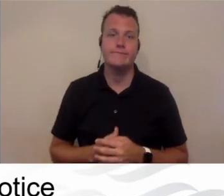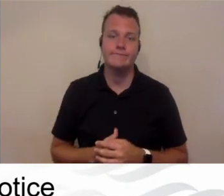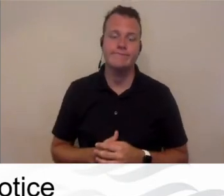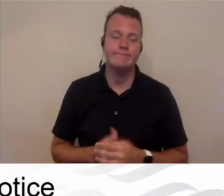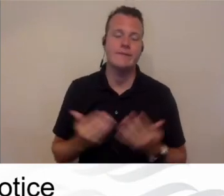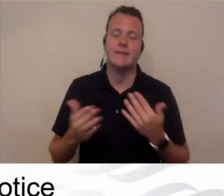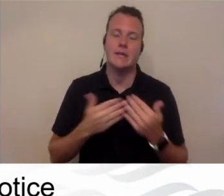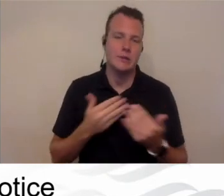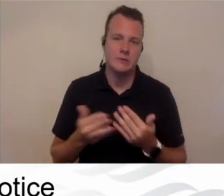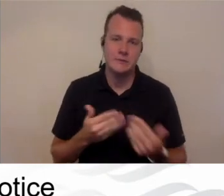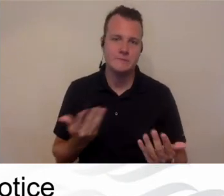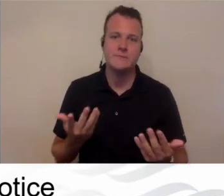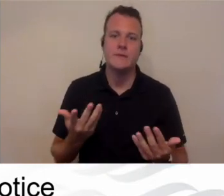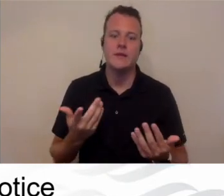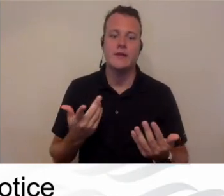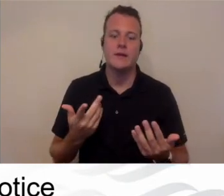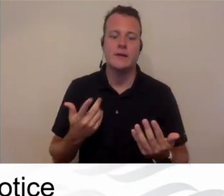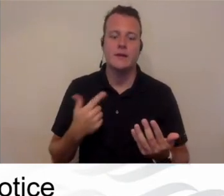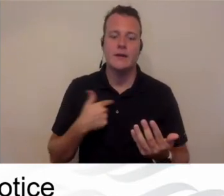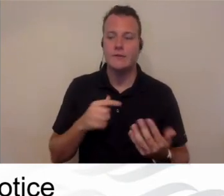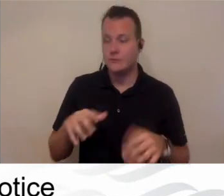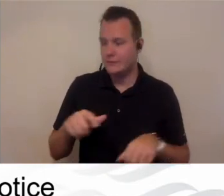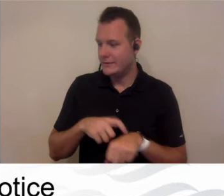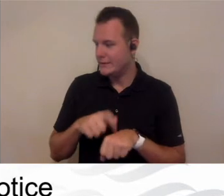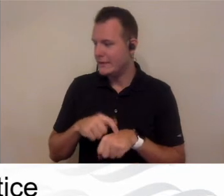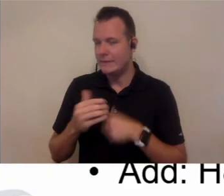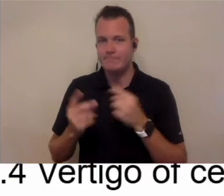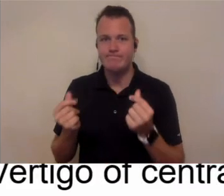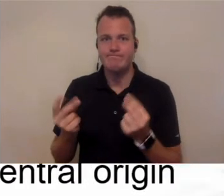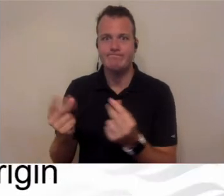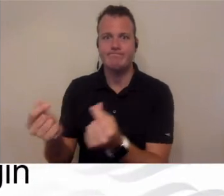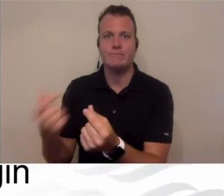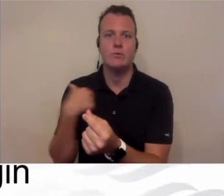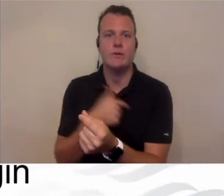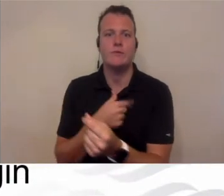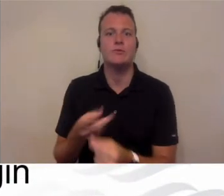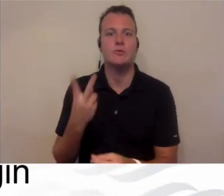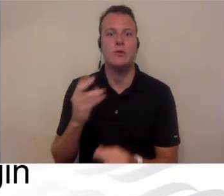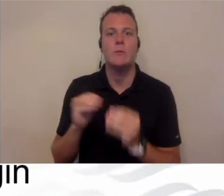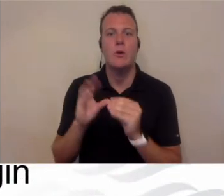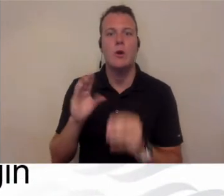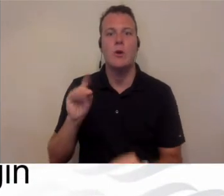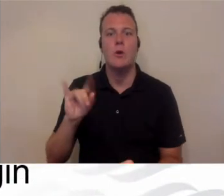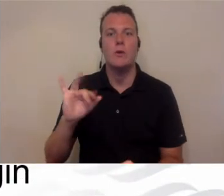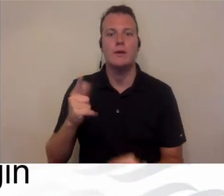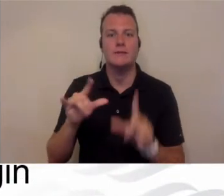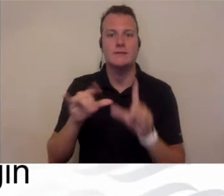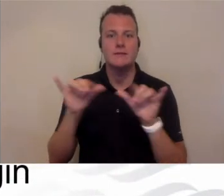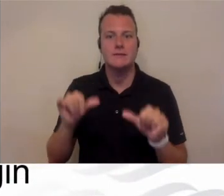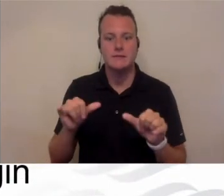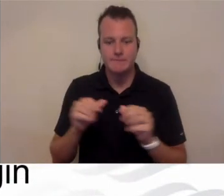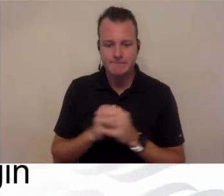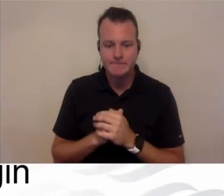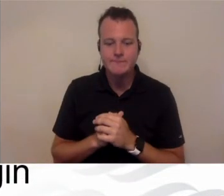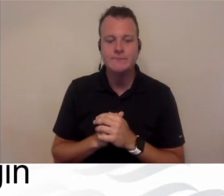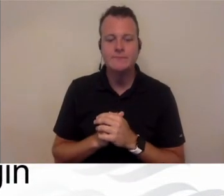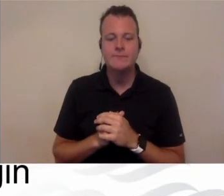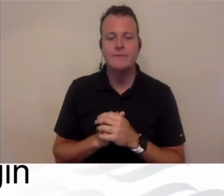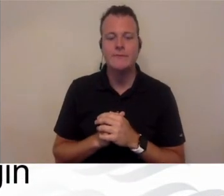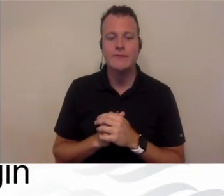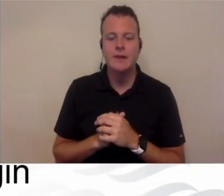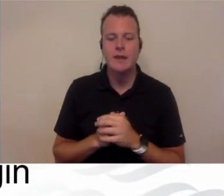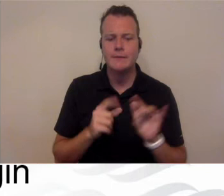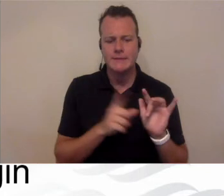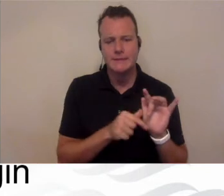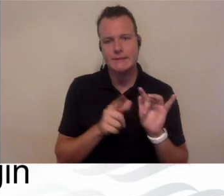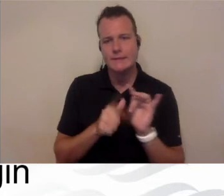physicians, it gets denied for bilateral. So anyway, I got to pick up the time here a little bit because we've got